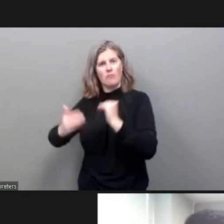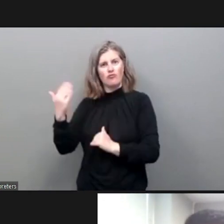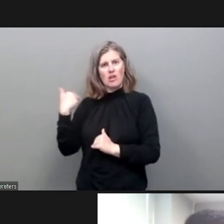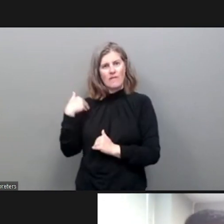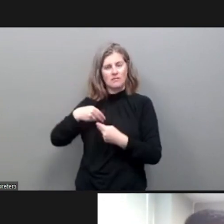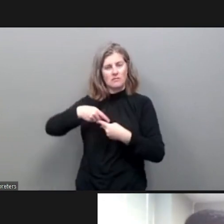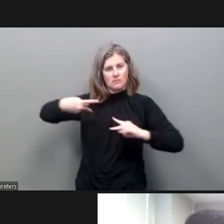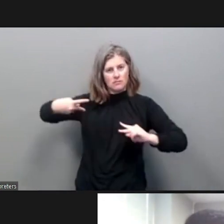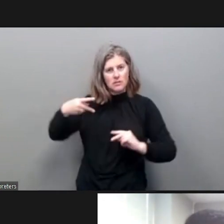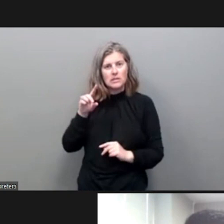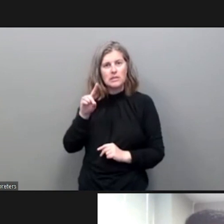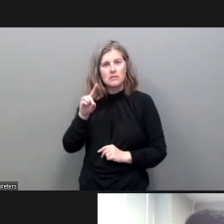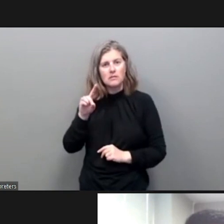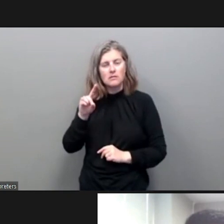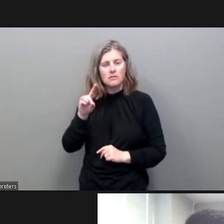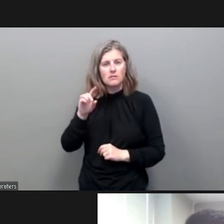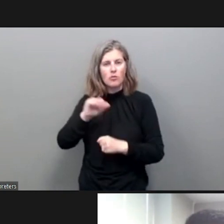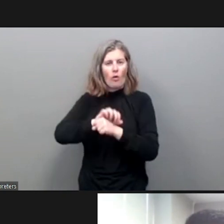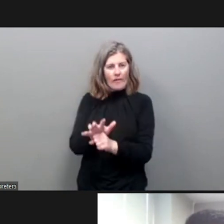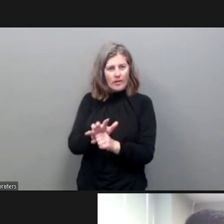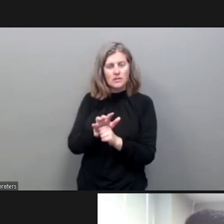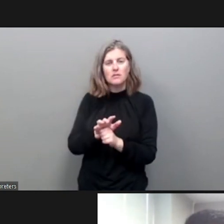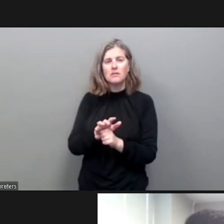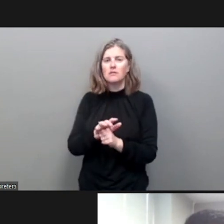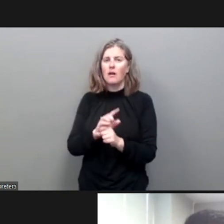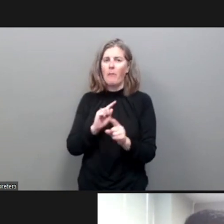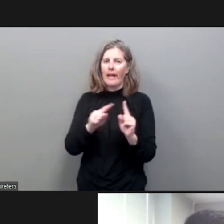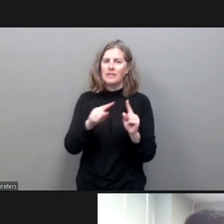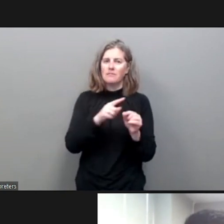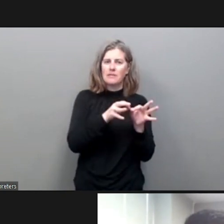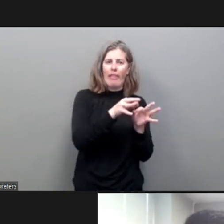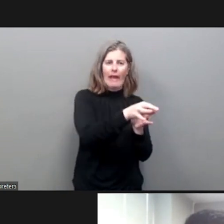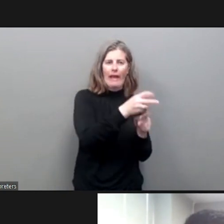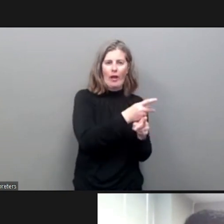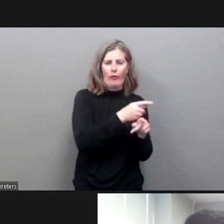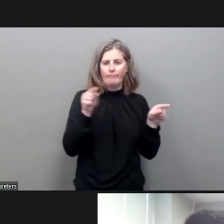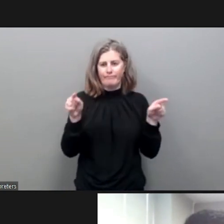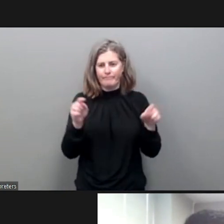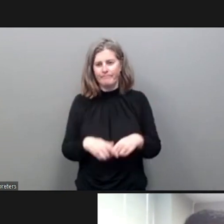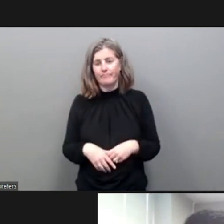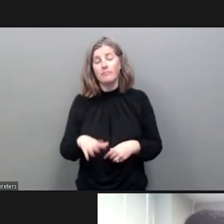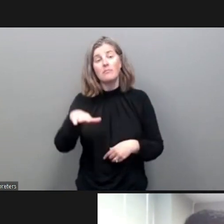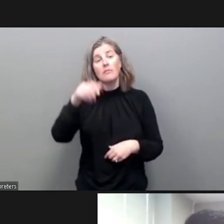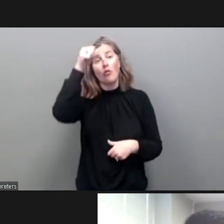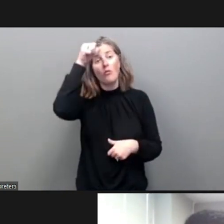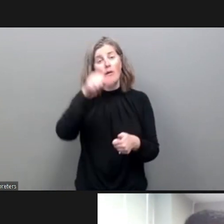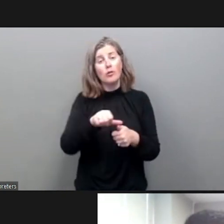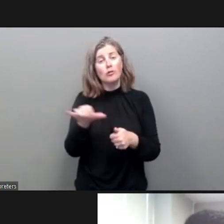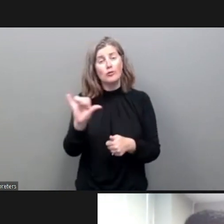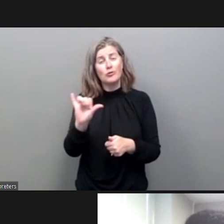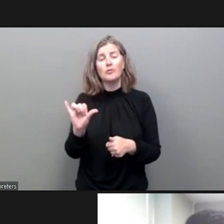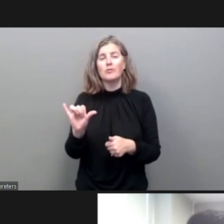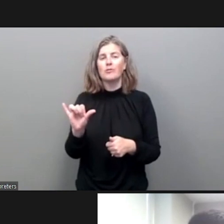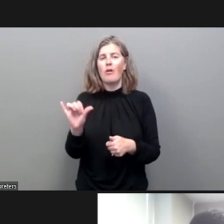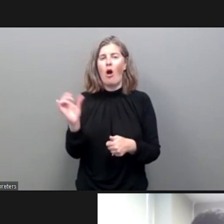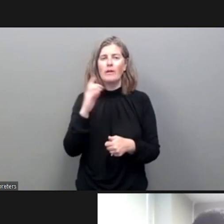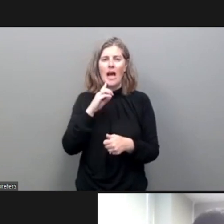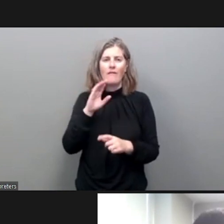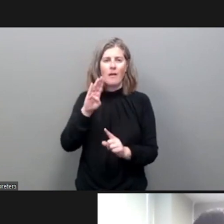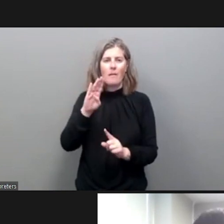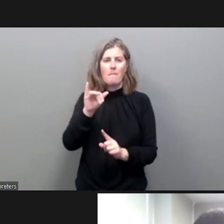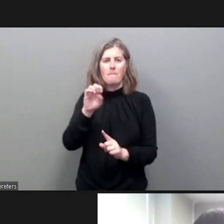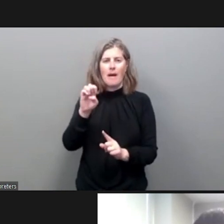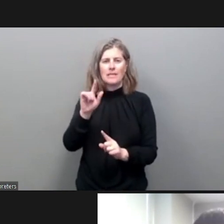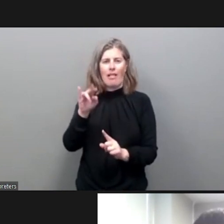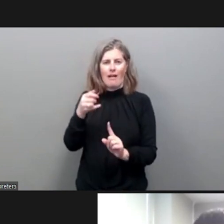strains that we've seen. And then I think this delay in care. And then remember too, there's always a baseline in care. There's